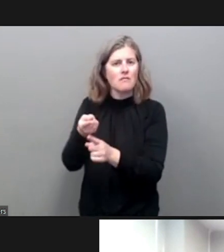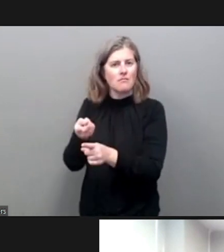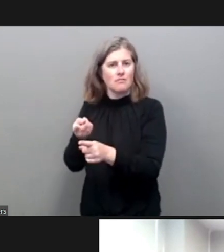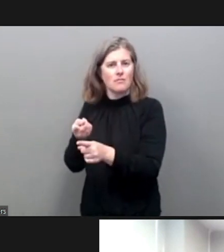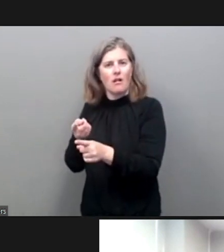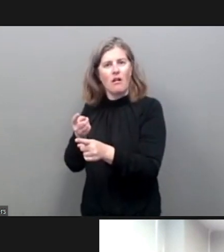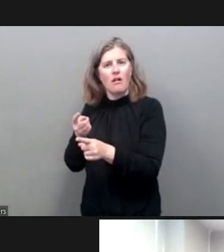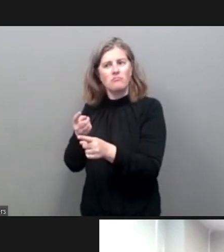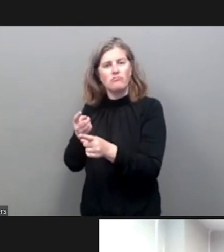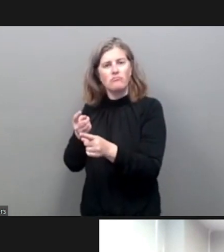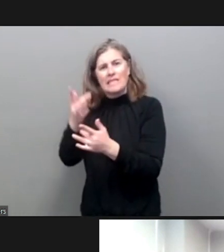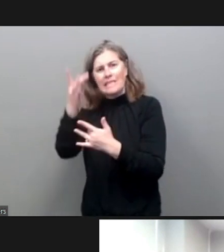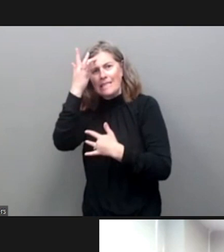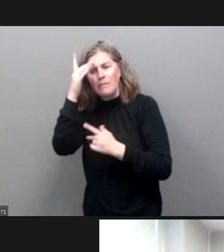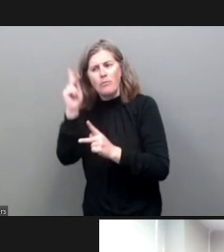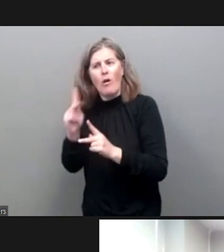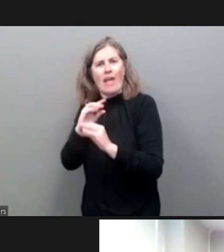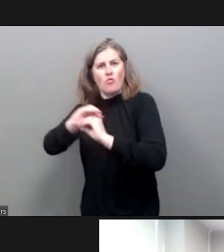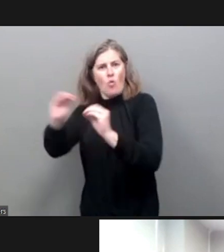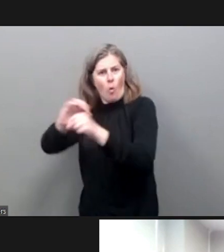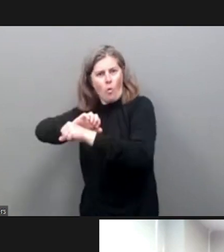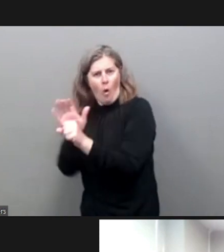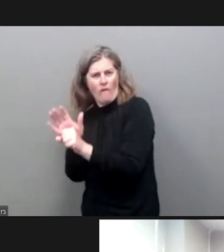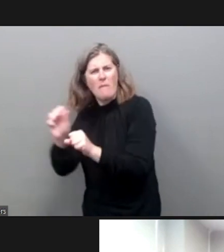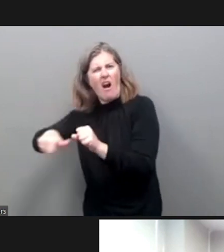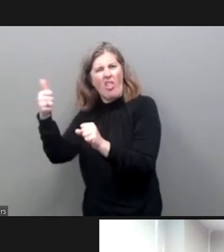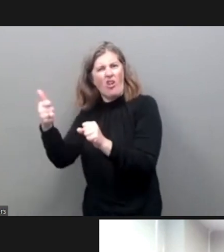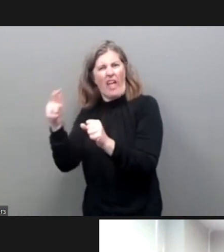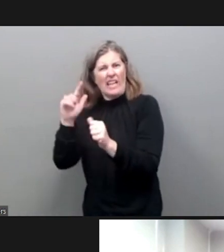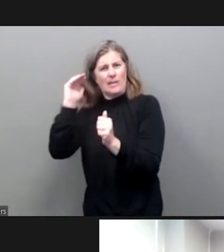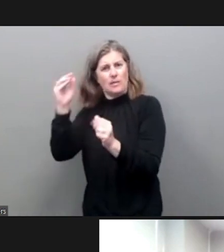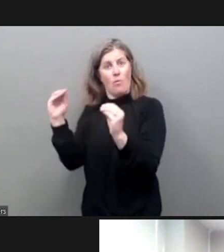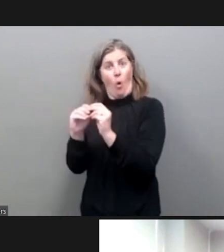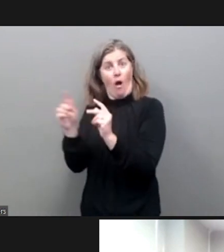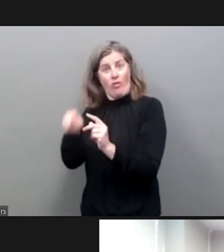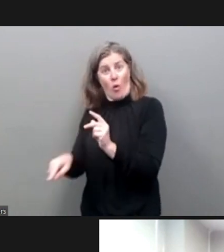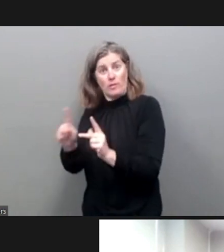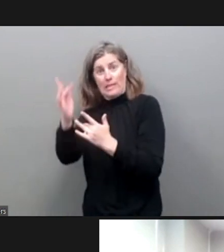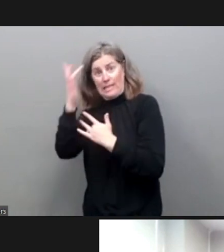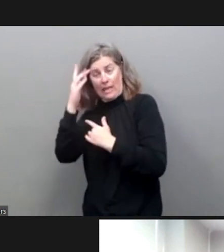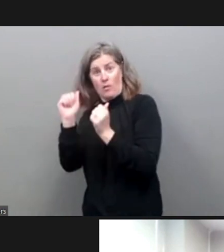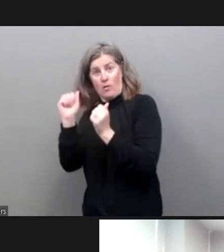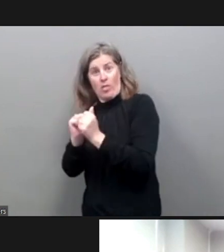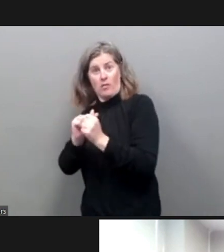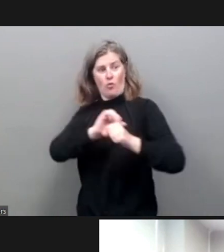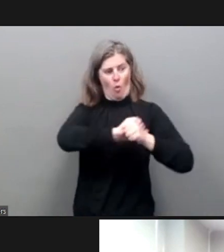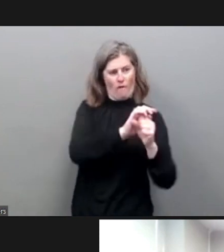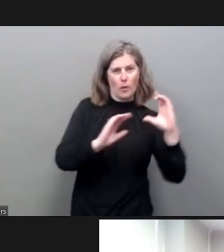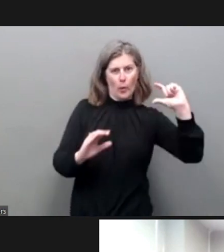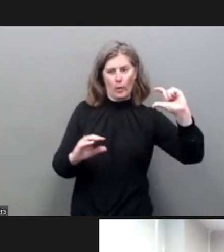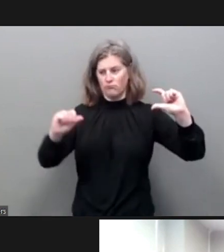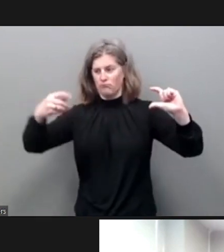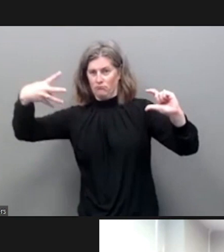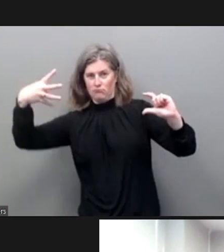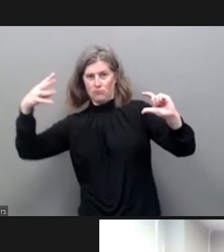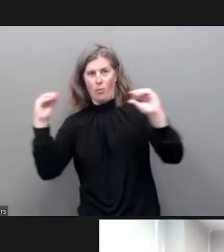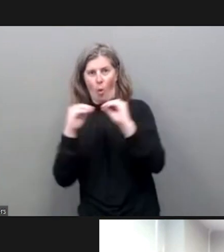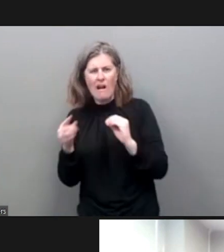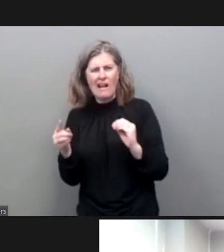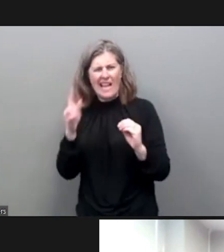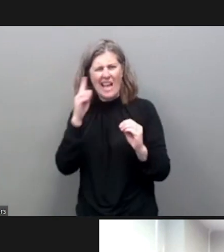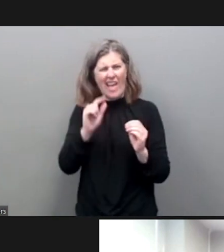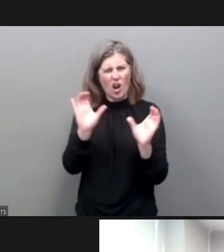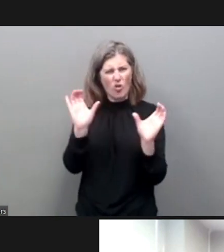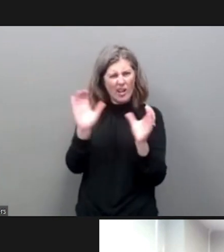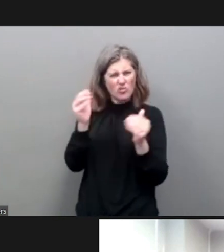non-COVID patients, since that seems to be the bigger load this time around, and if that makes the credentialing process or